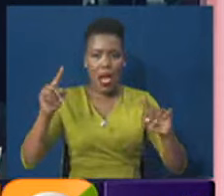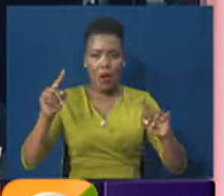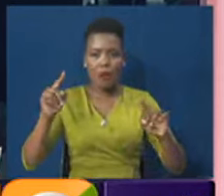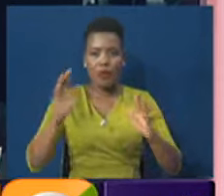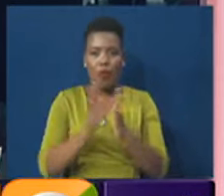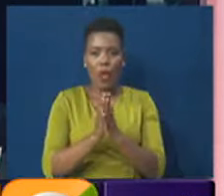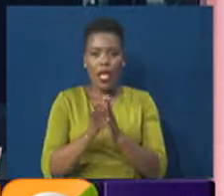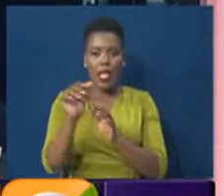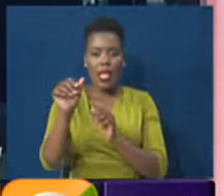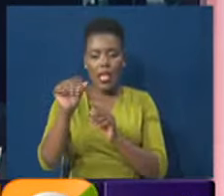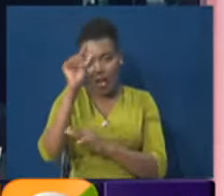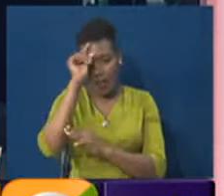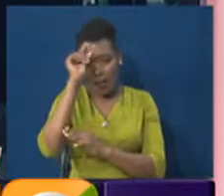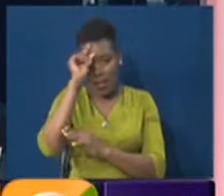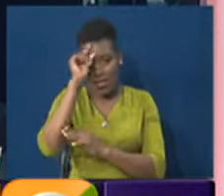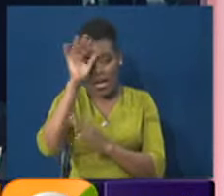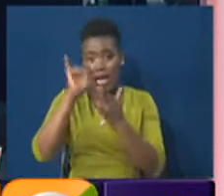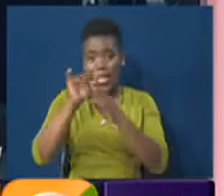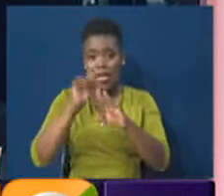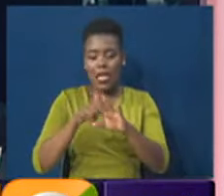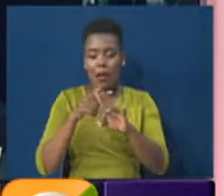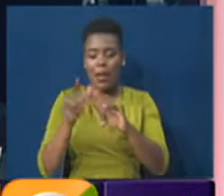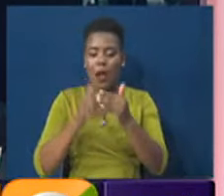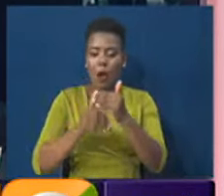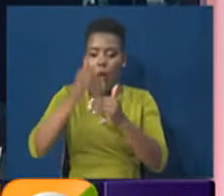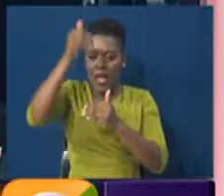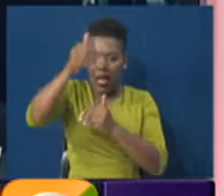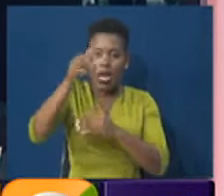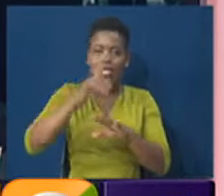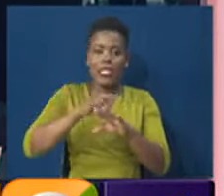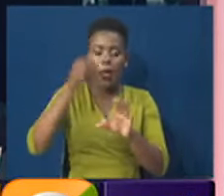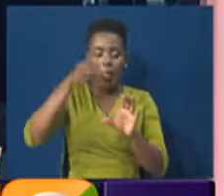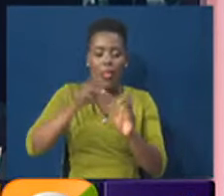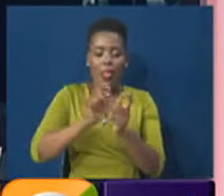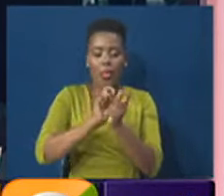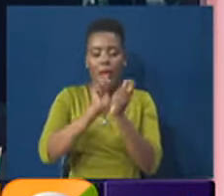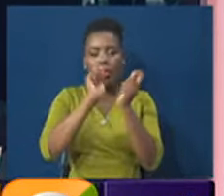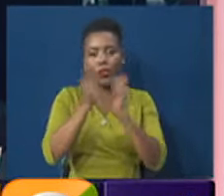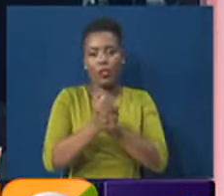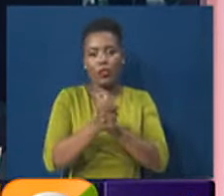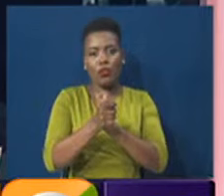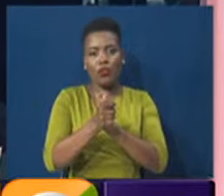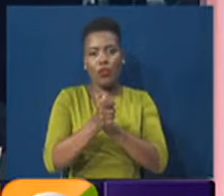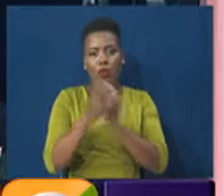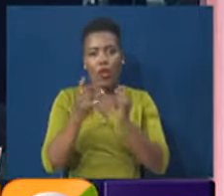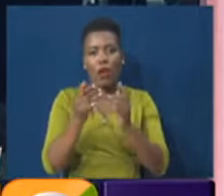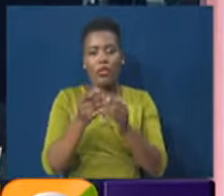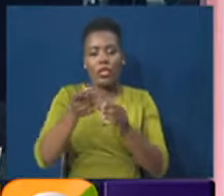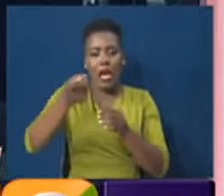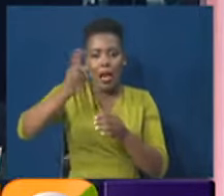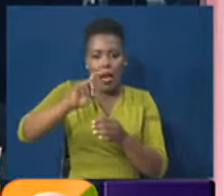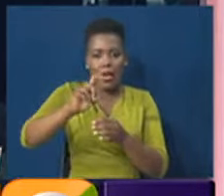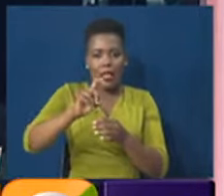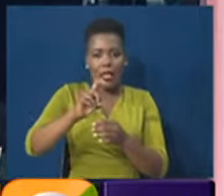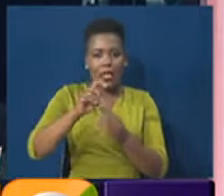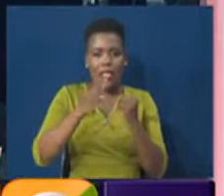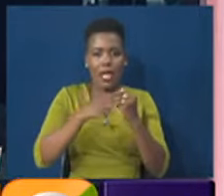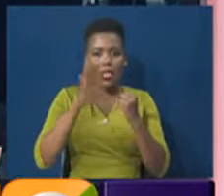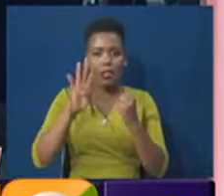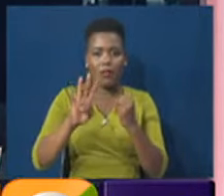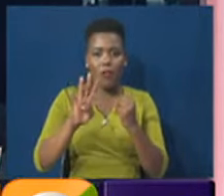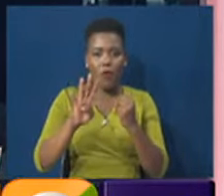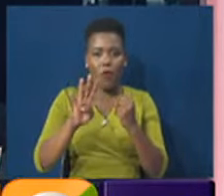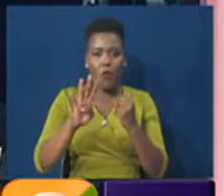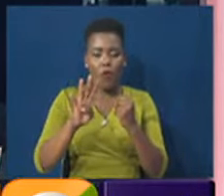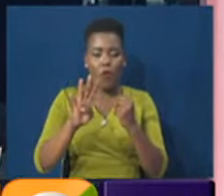the administration then. But now, the following day, the price of petrol changed, and now it's retailing at 194 shillings,